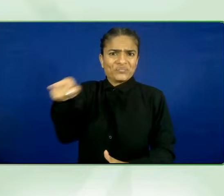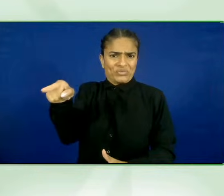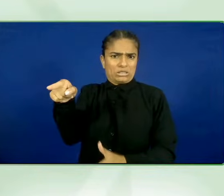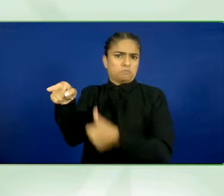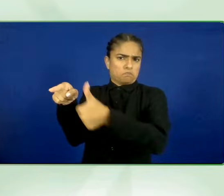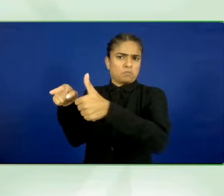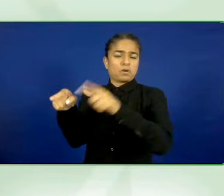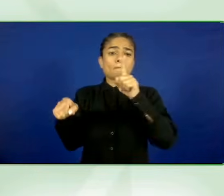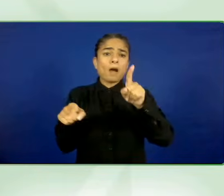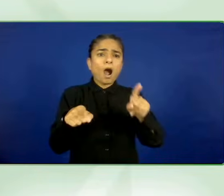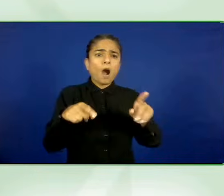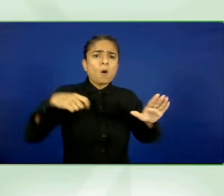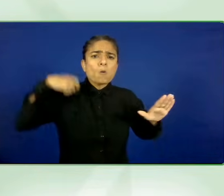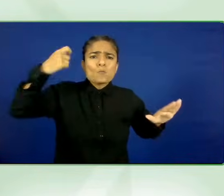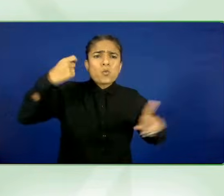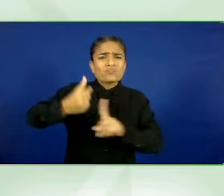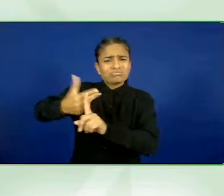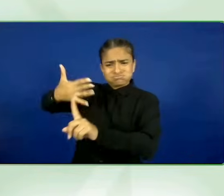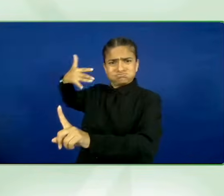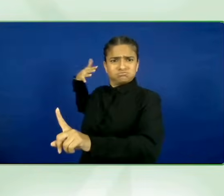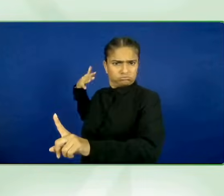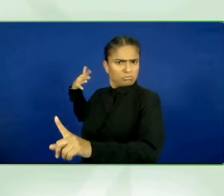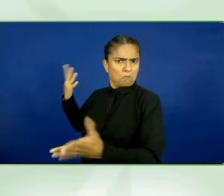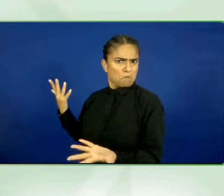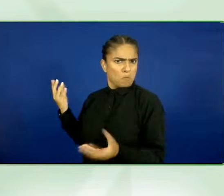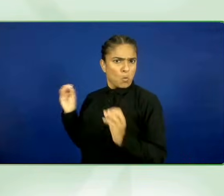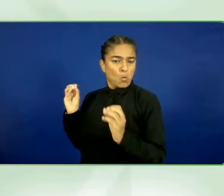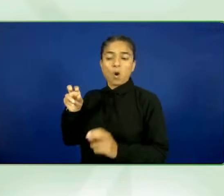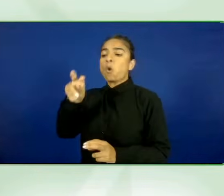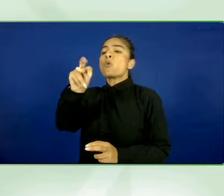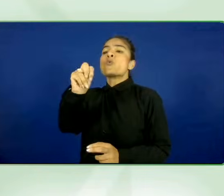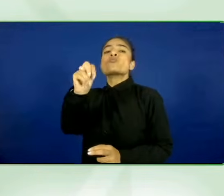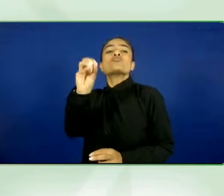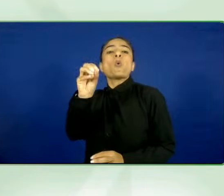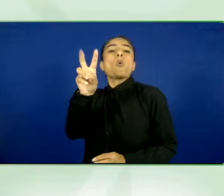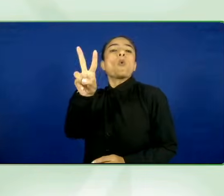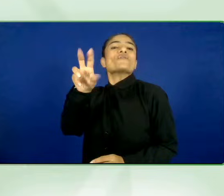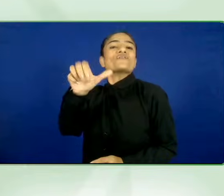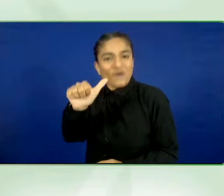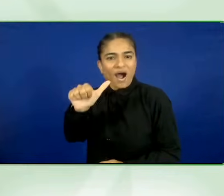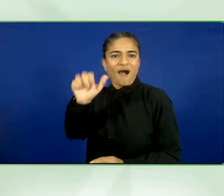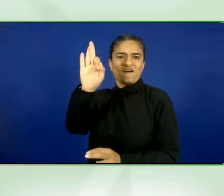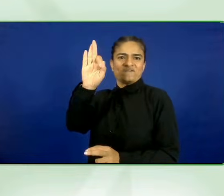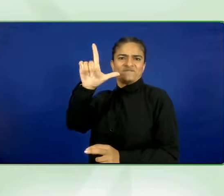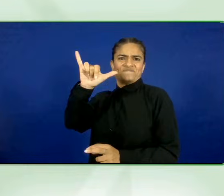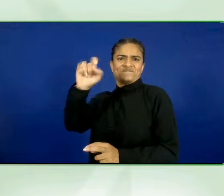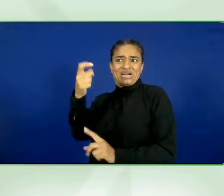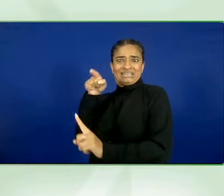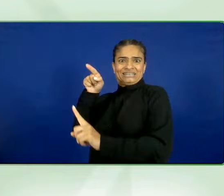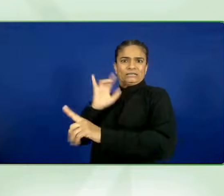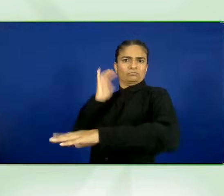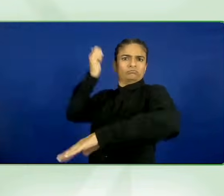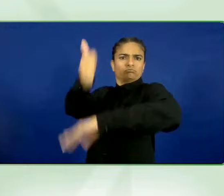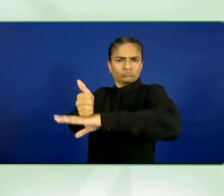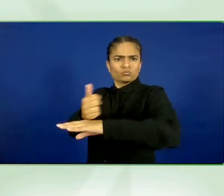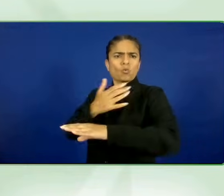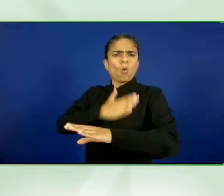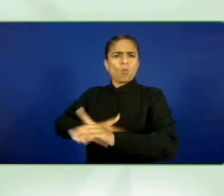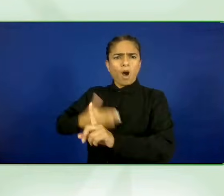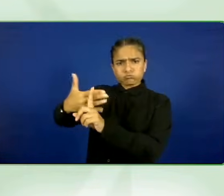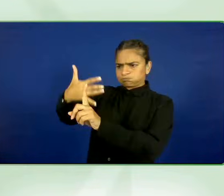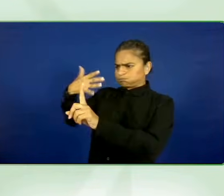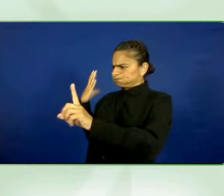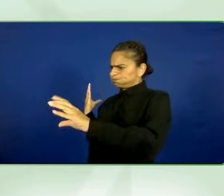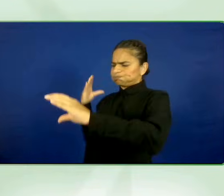some amazing demographics. So is it 36 million of the world's population is